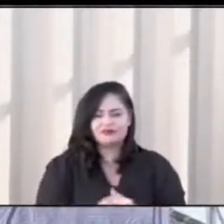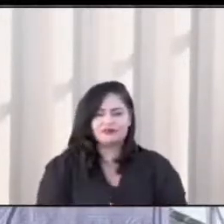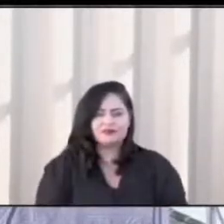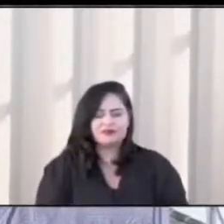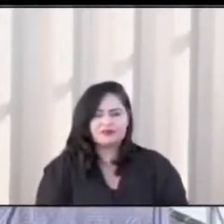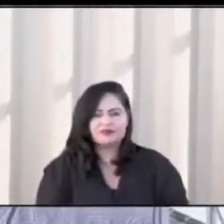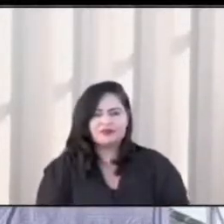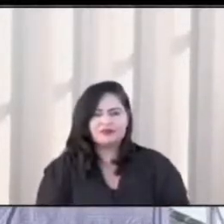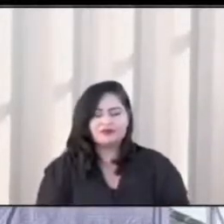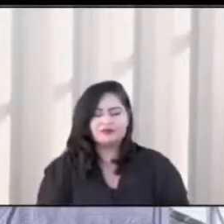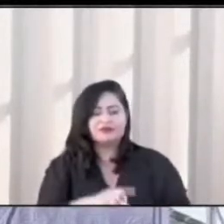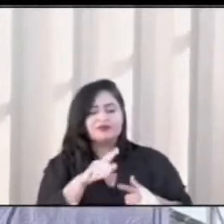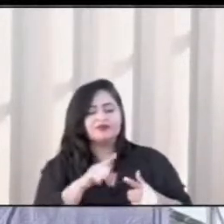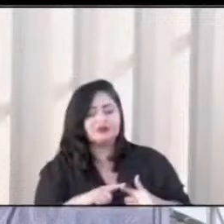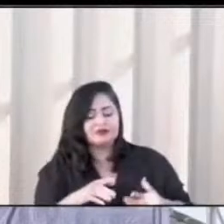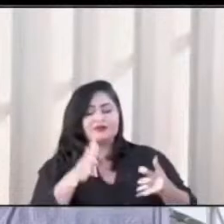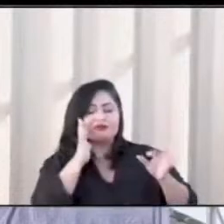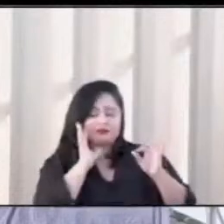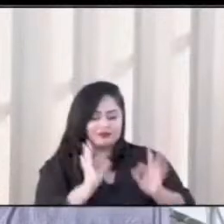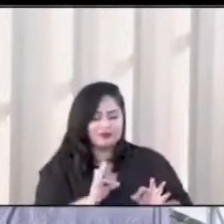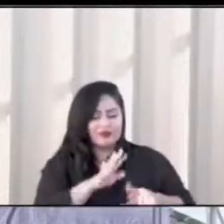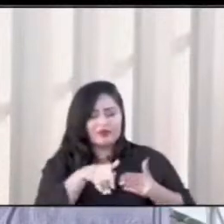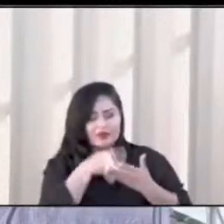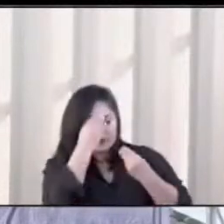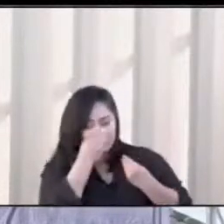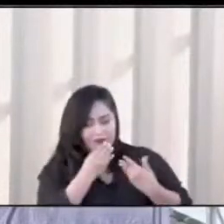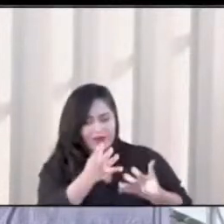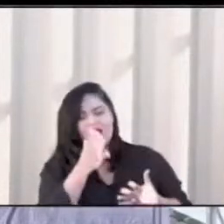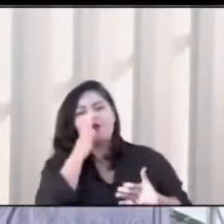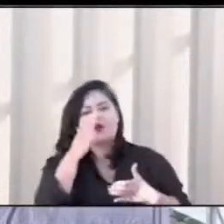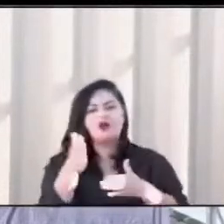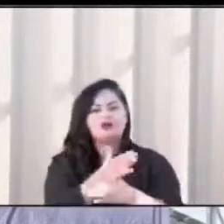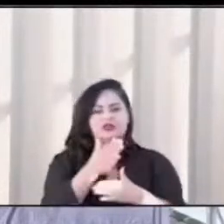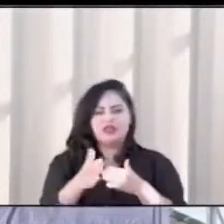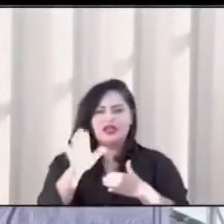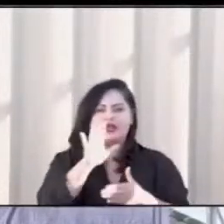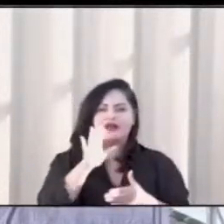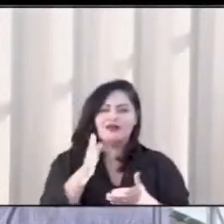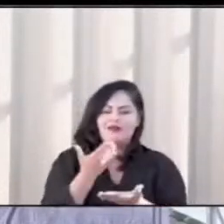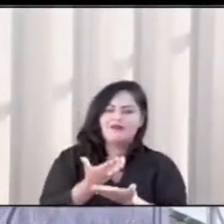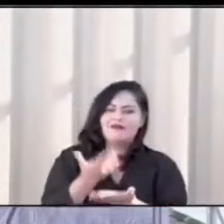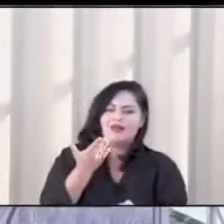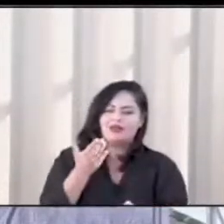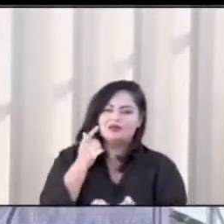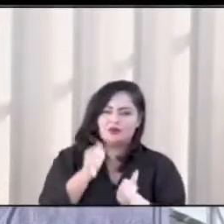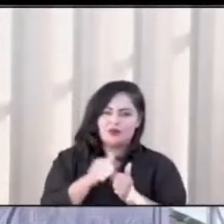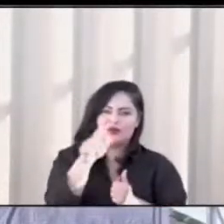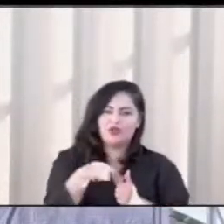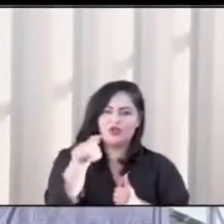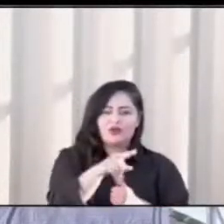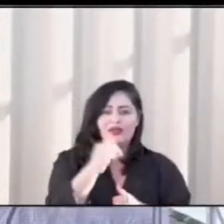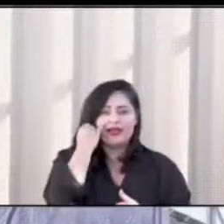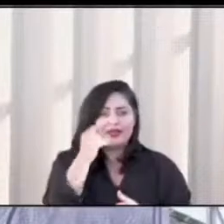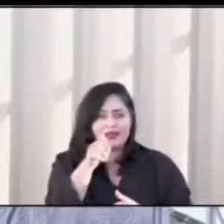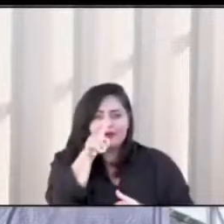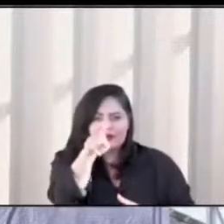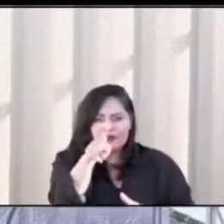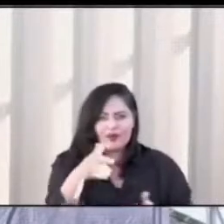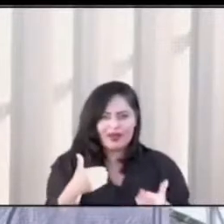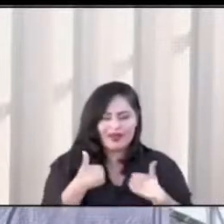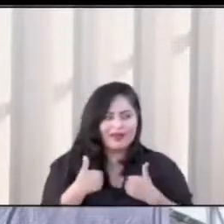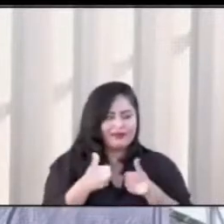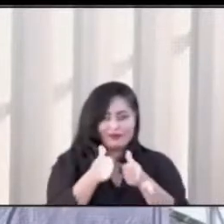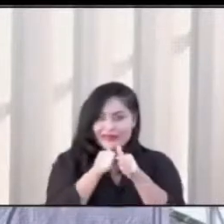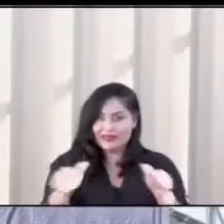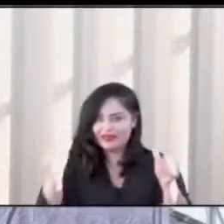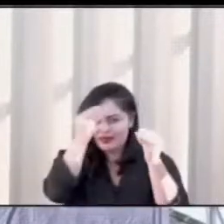When we have more information, we will provide you those facts. If you, the public, have any information to provide